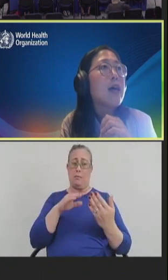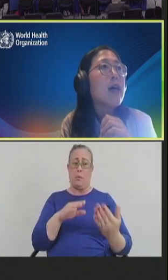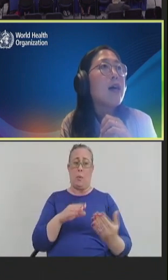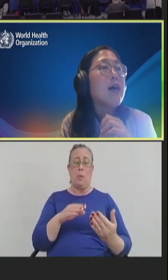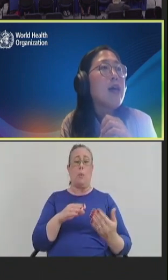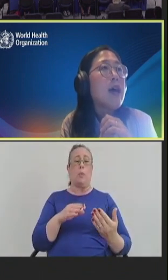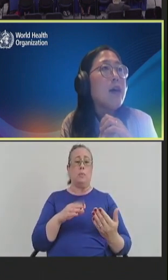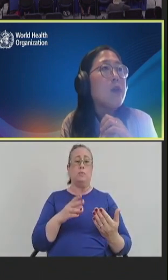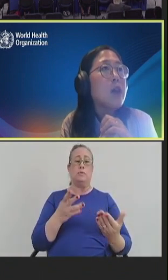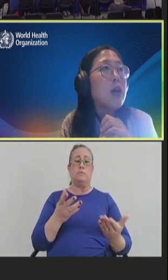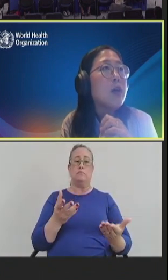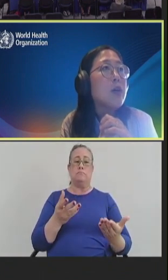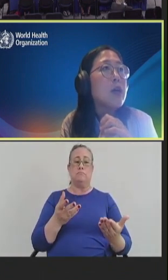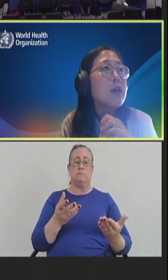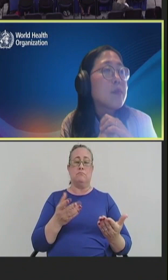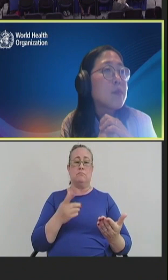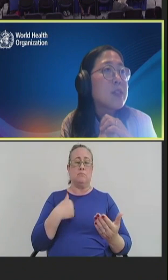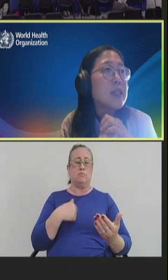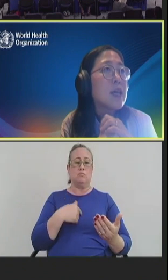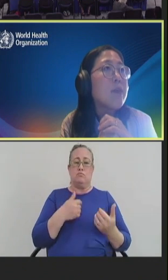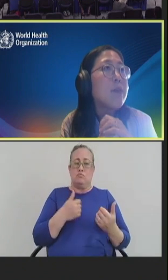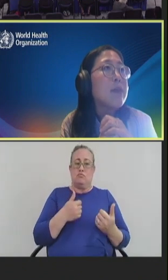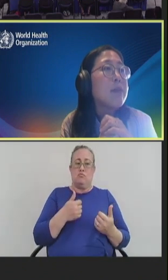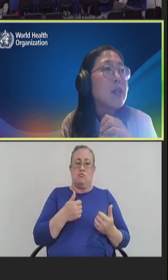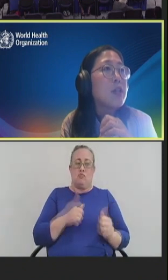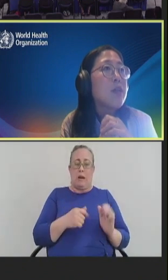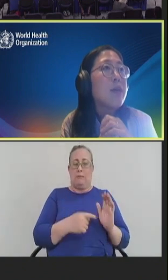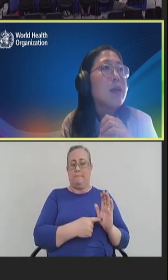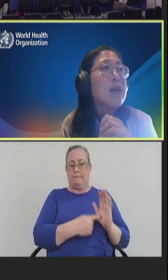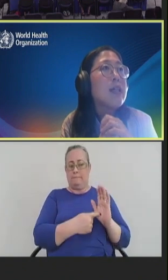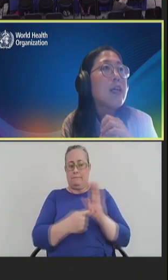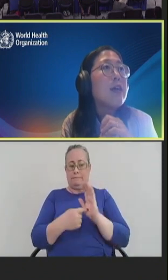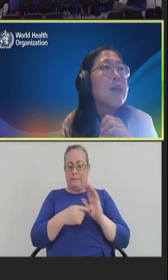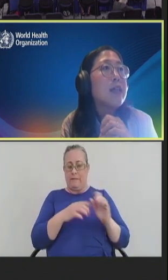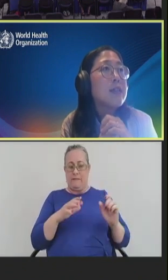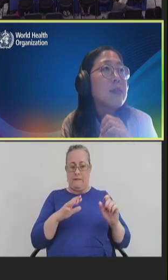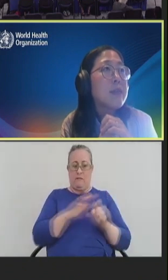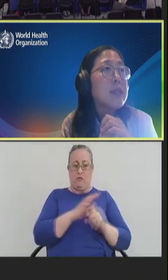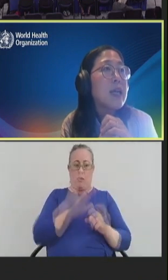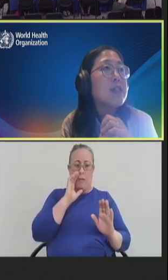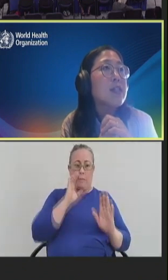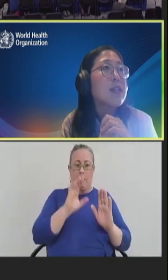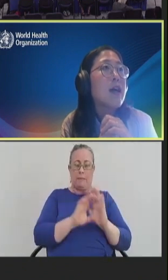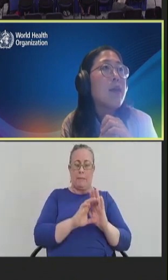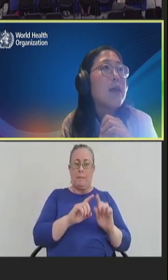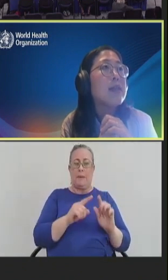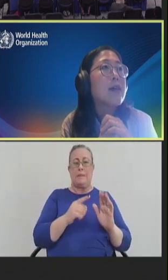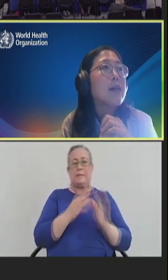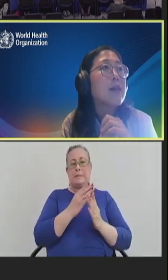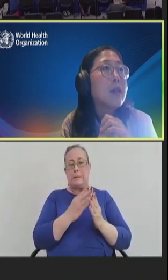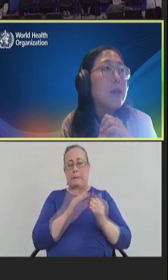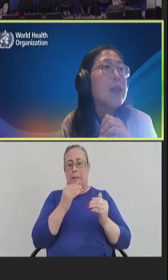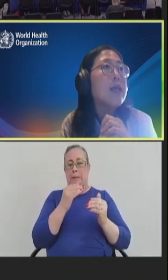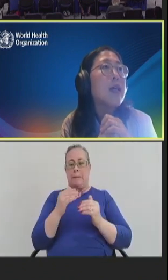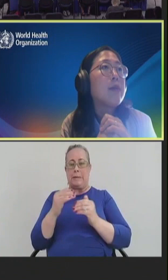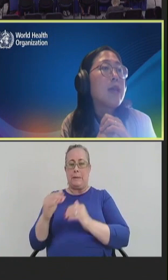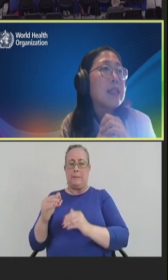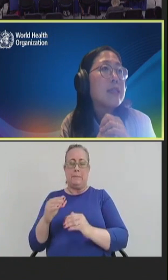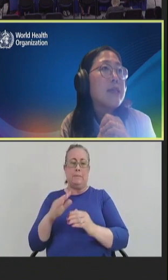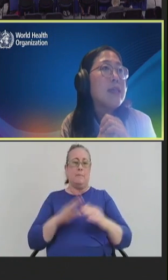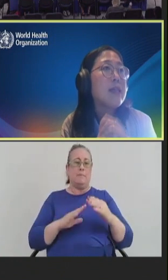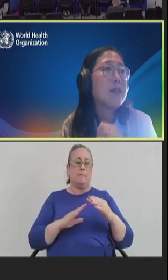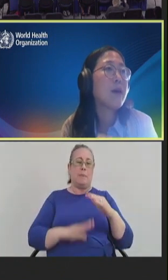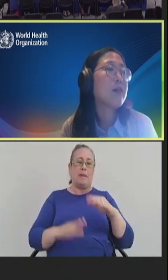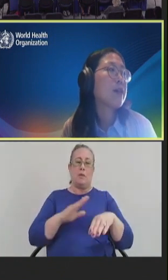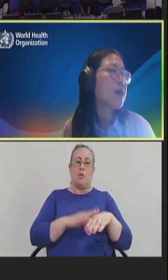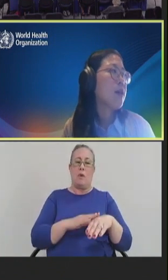because we try to present the complete picture, but inherently there's some limitation based on the availability of the